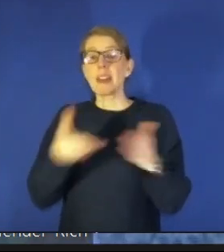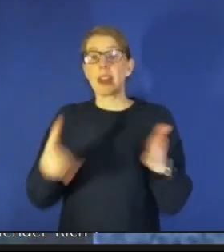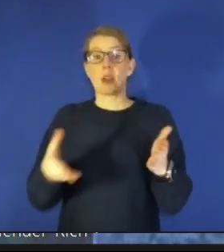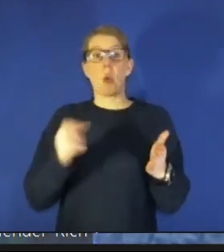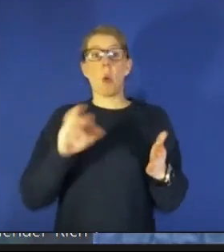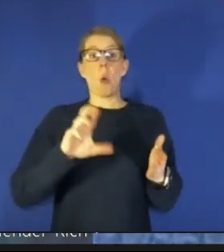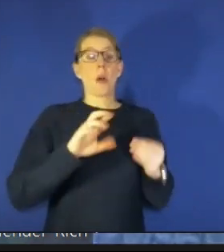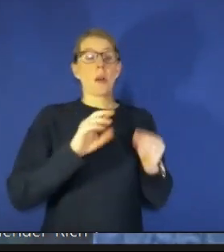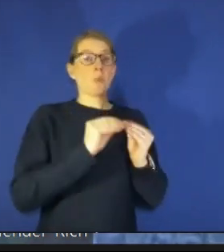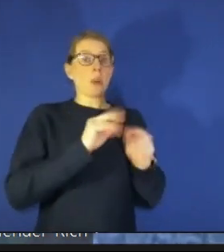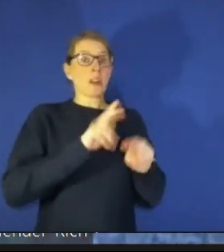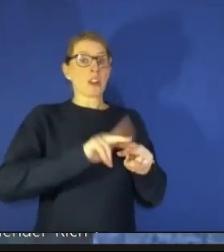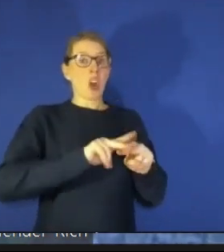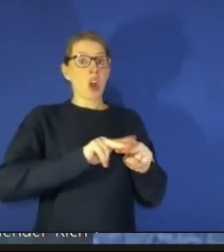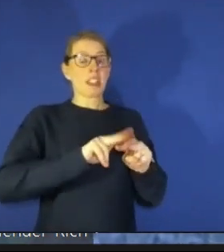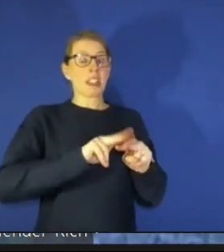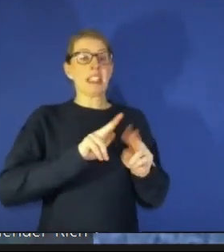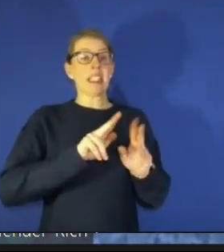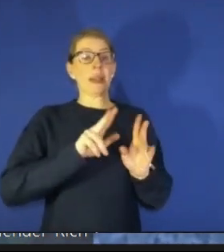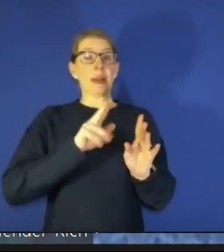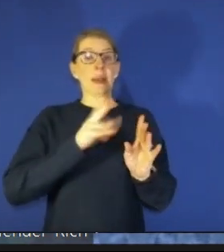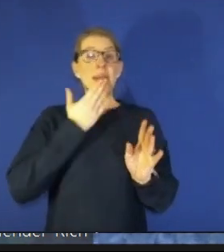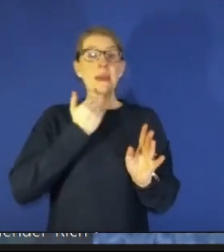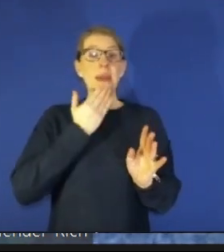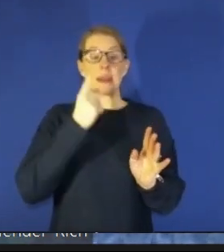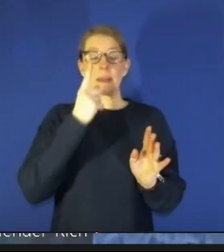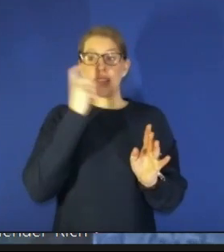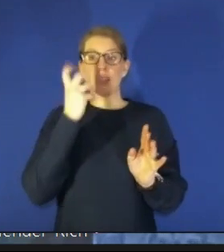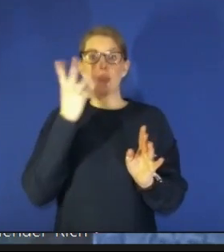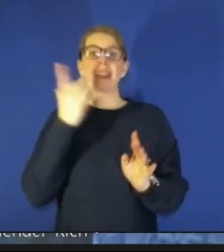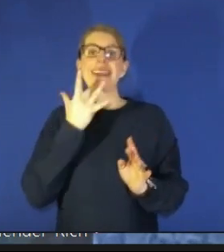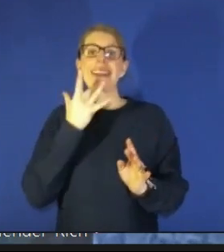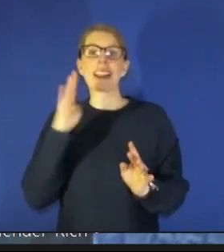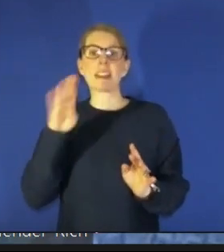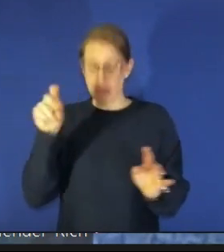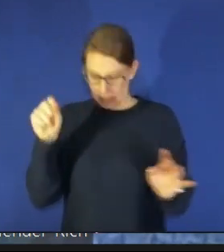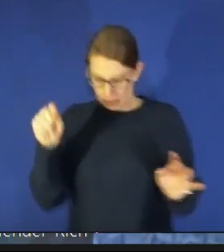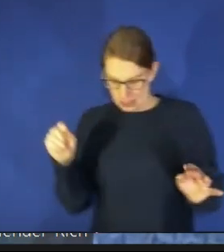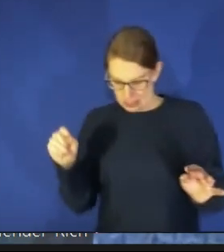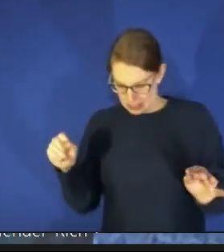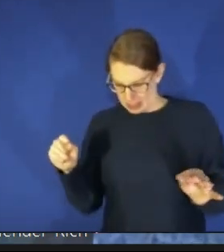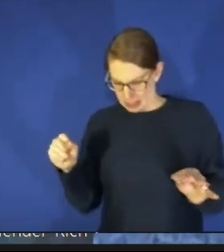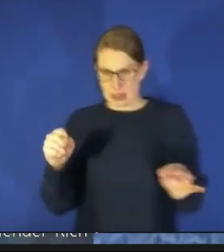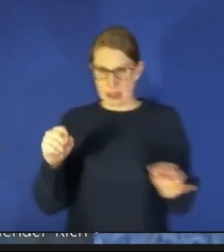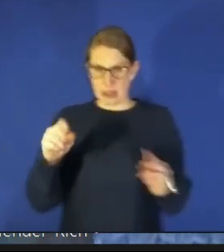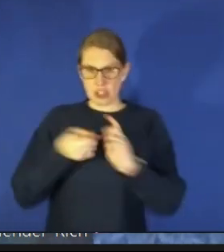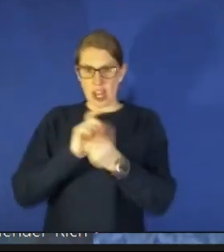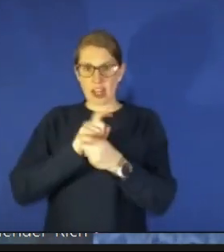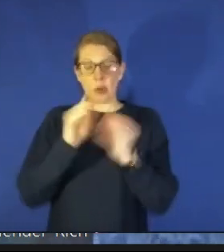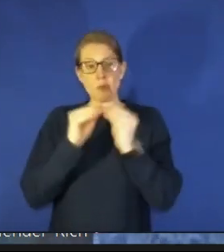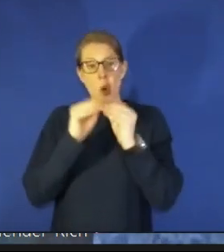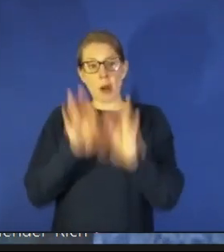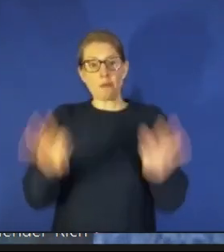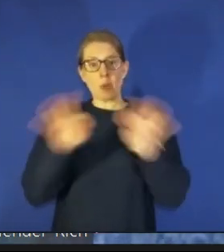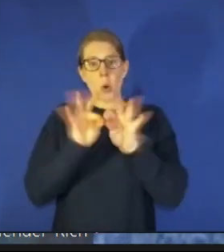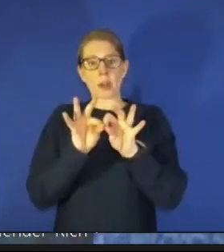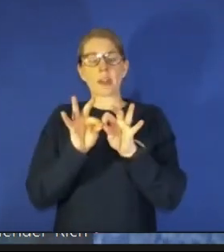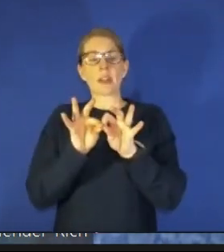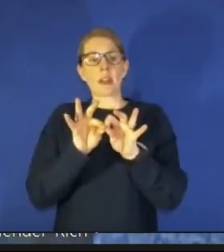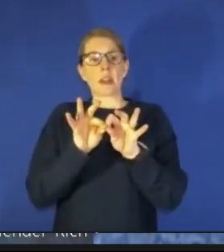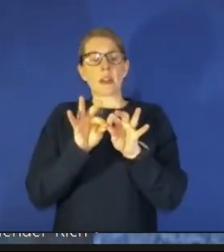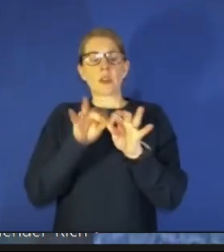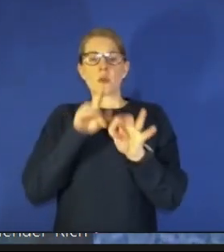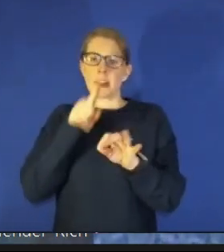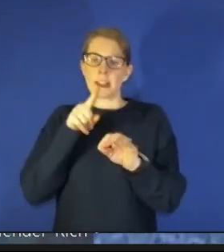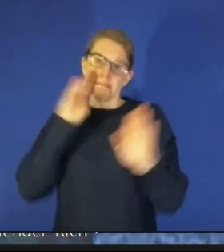more salty or much more sweet because of those changes in their taste buds. And so that makes it even more important to really buckle down